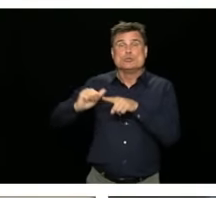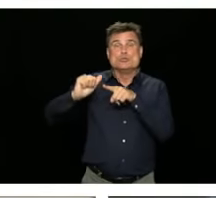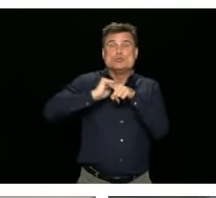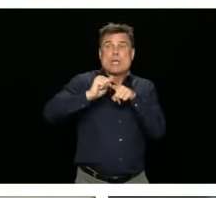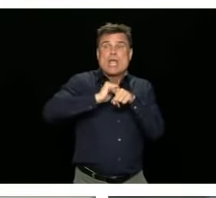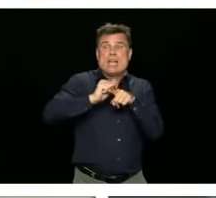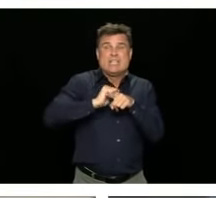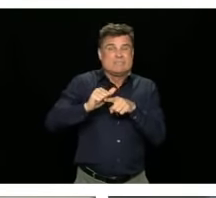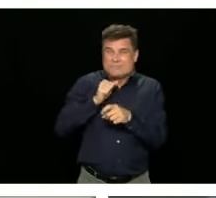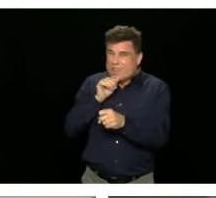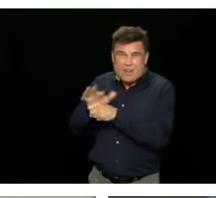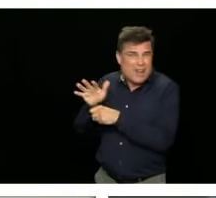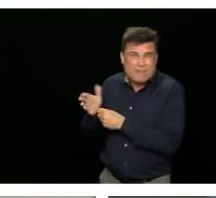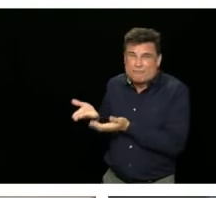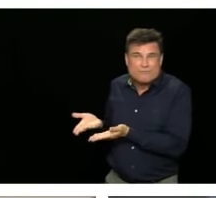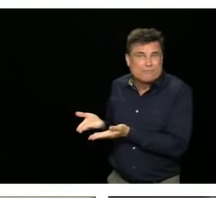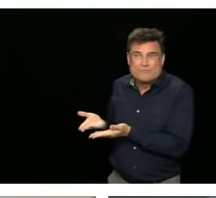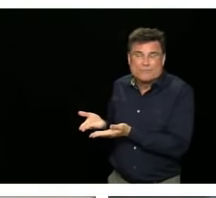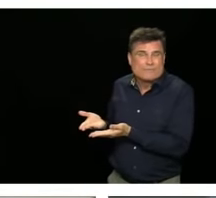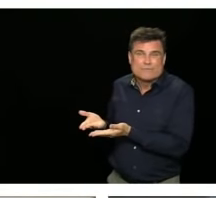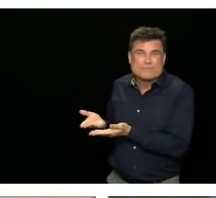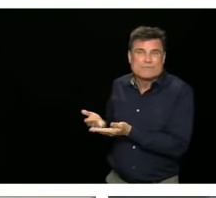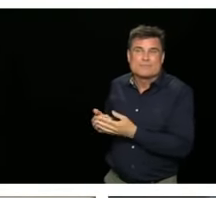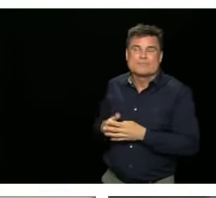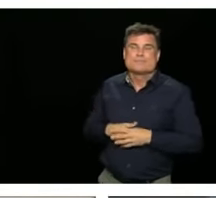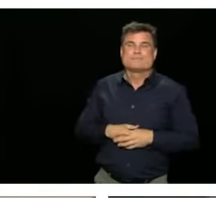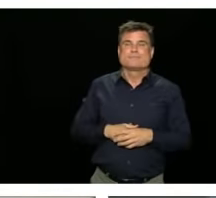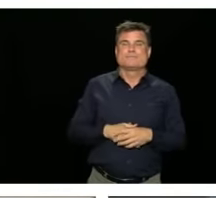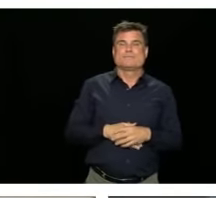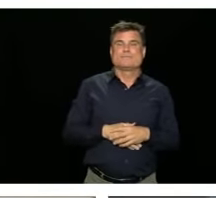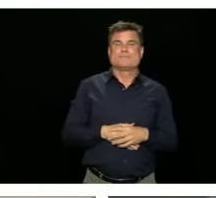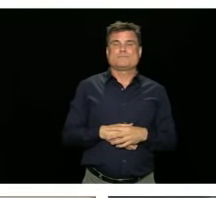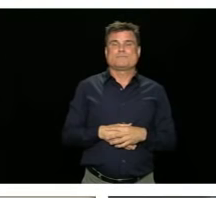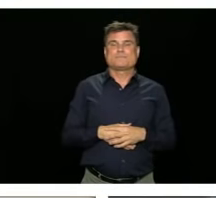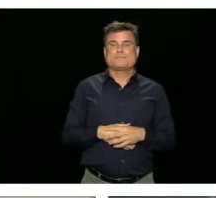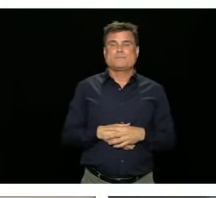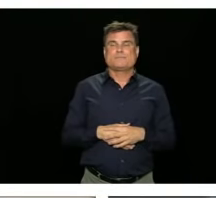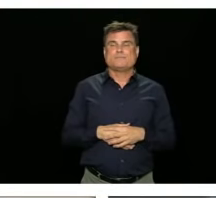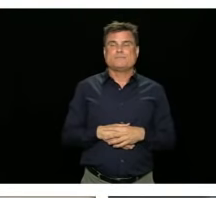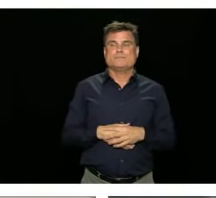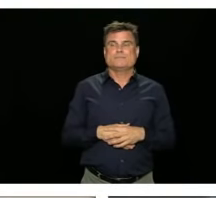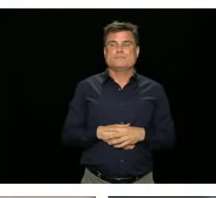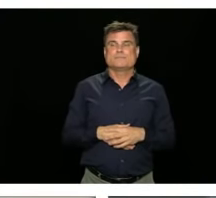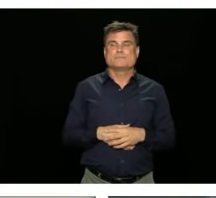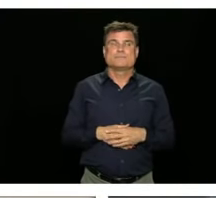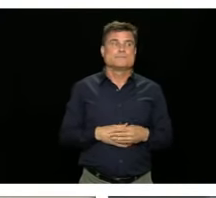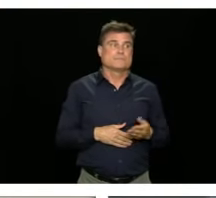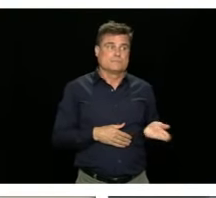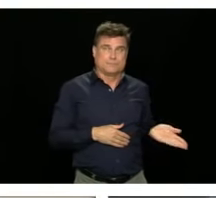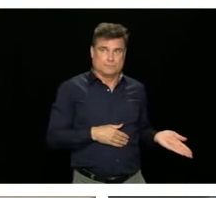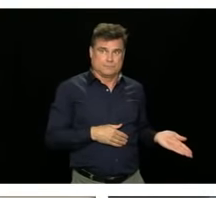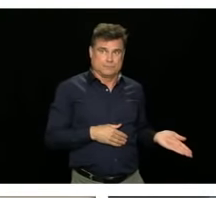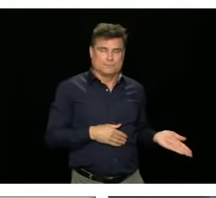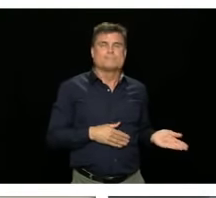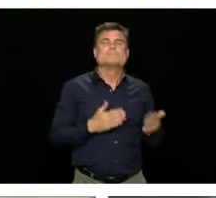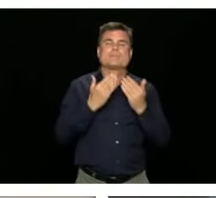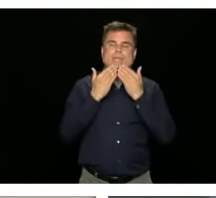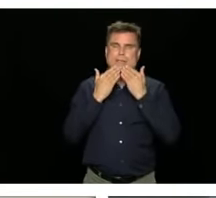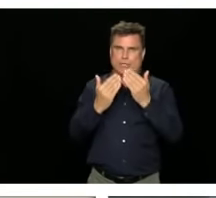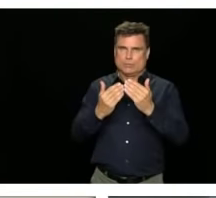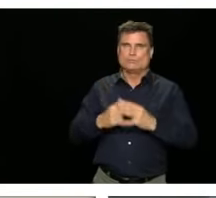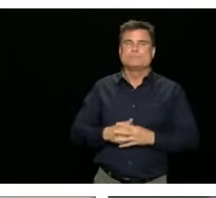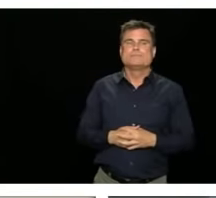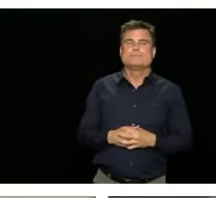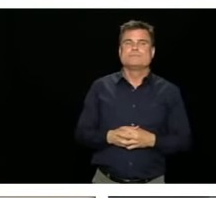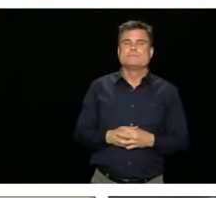policing. Definitely. Thank you so much, Dr. Torre. And this conversation requires a lot more time and in-depth